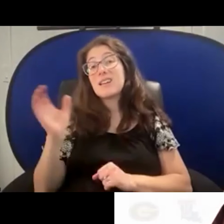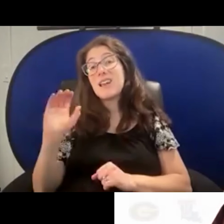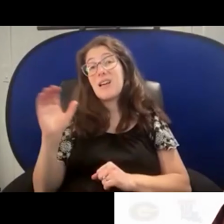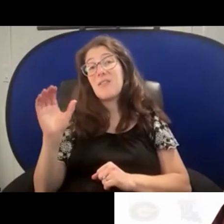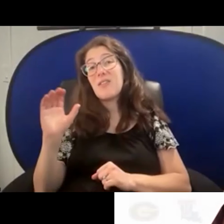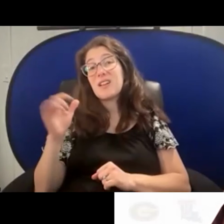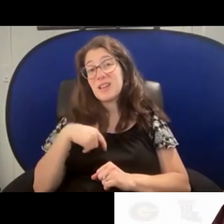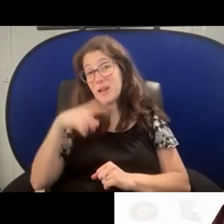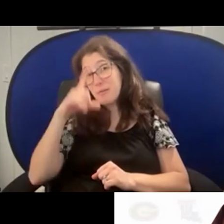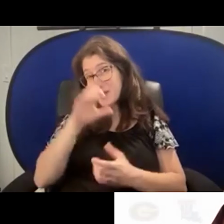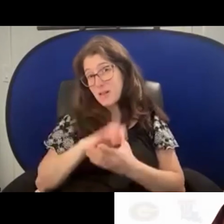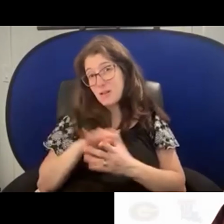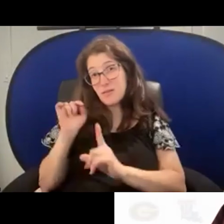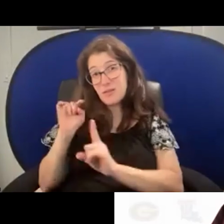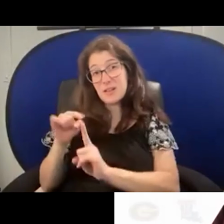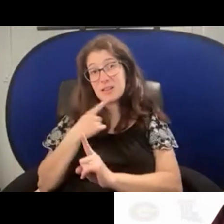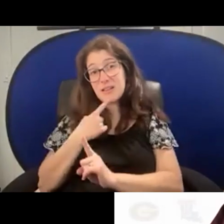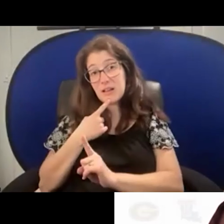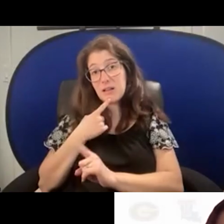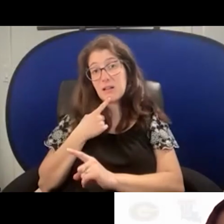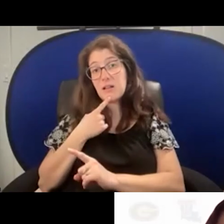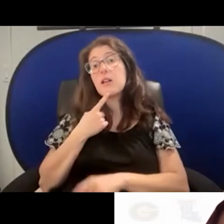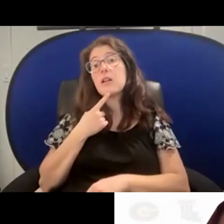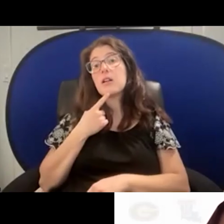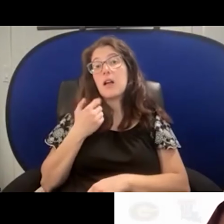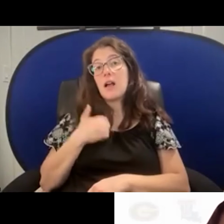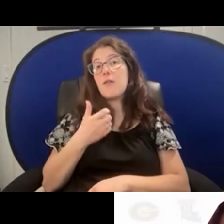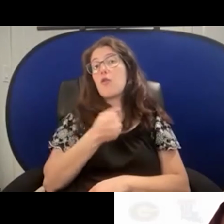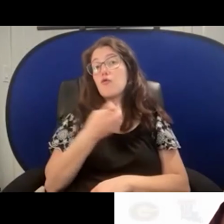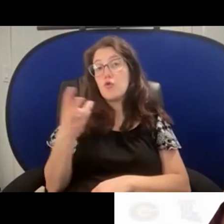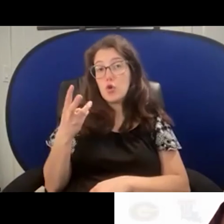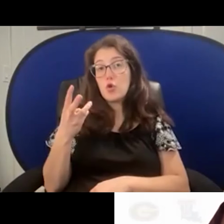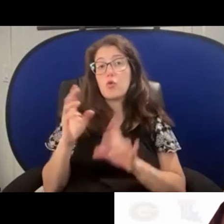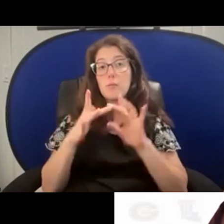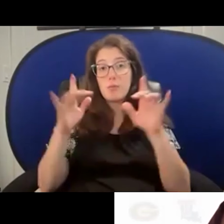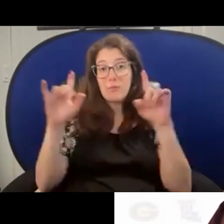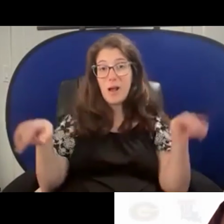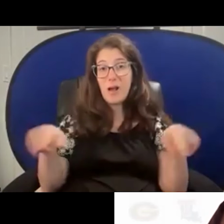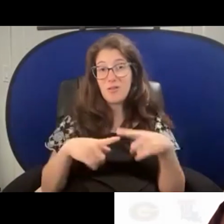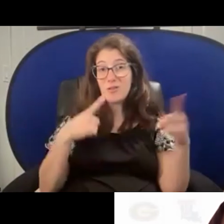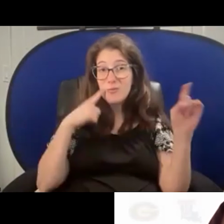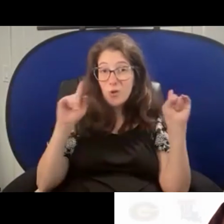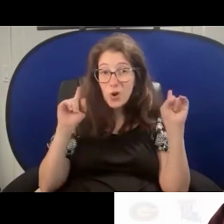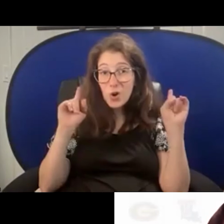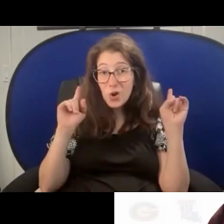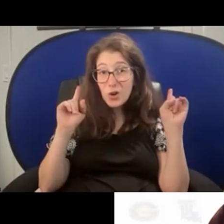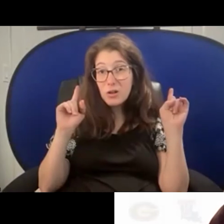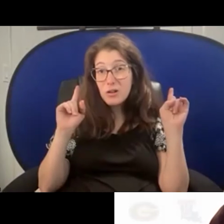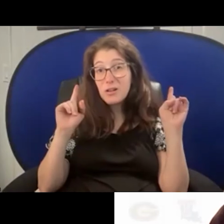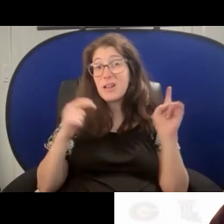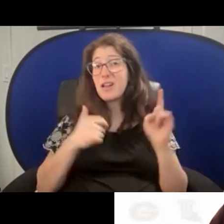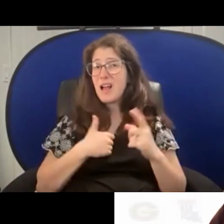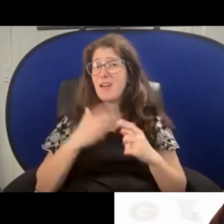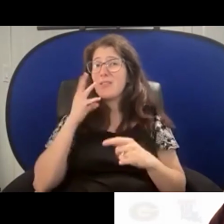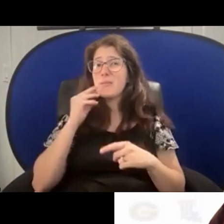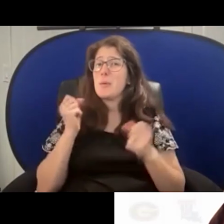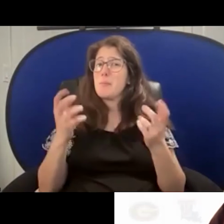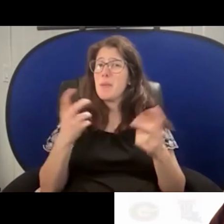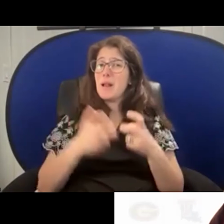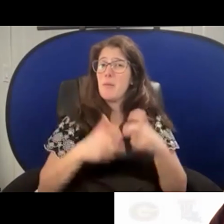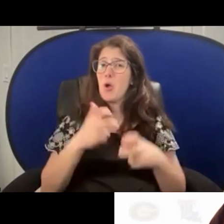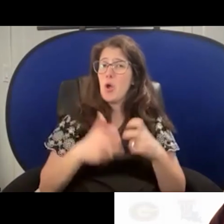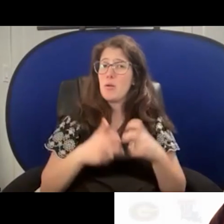believe, says that there are a few browsers that work, and I have had various problems. I don't know if I've run